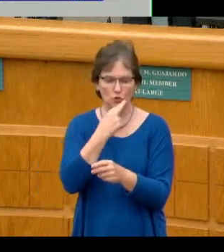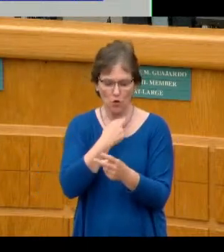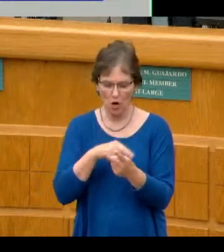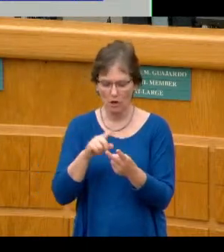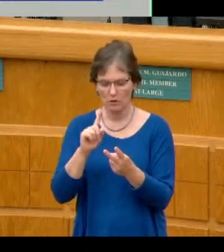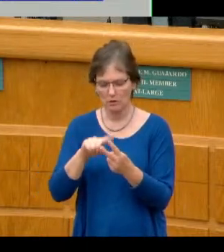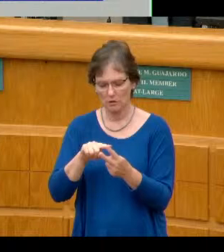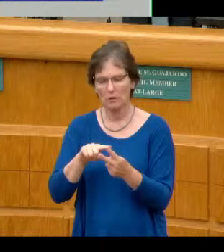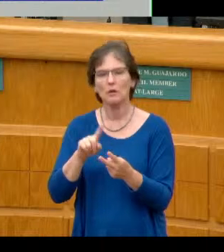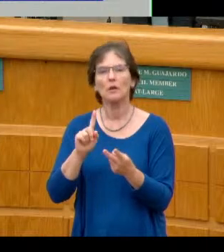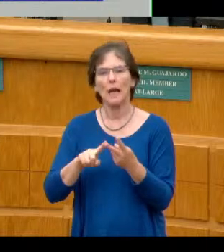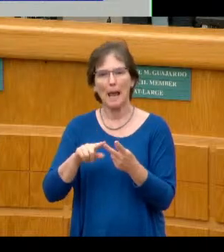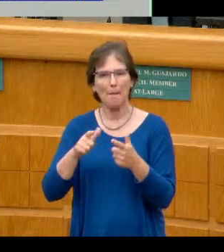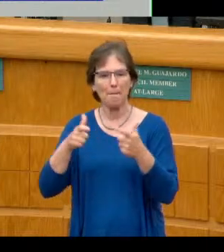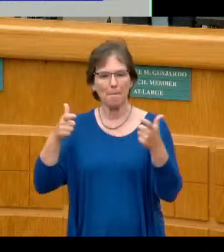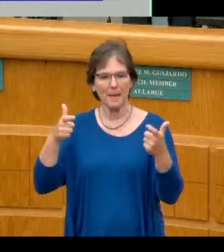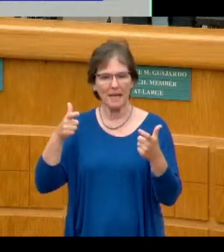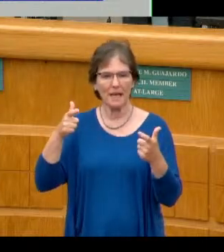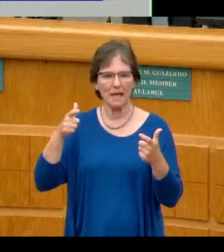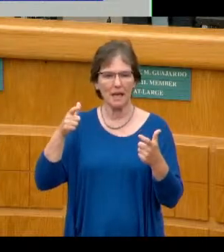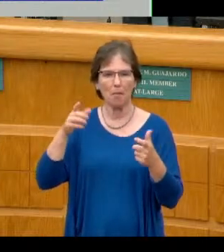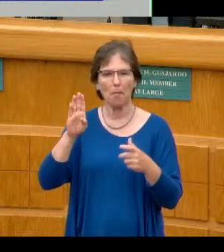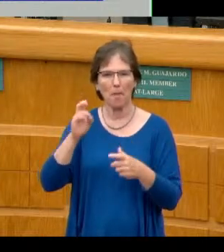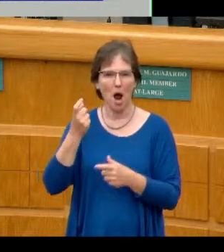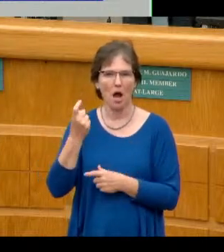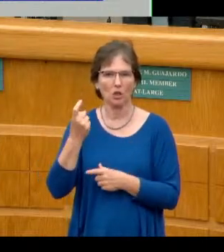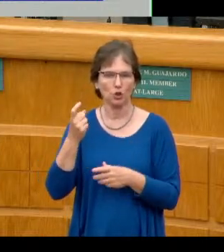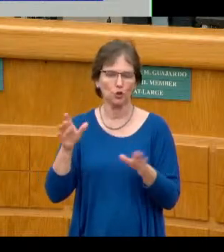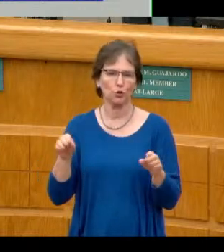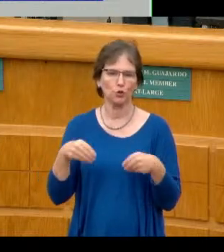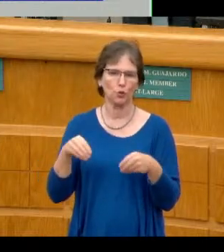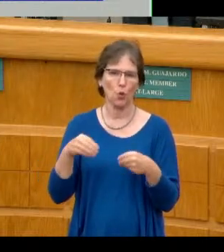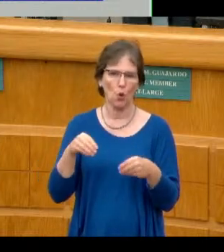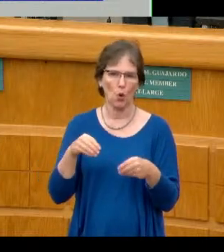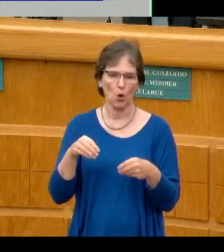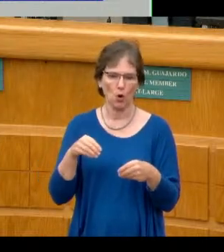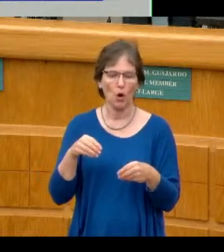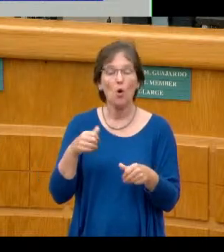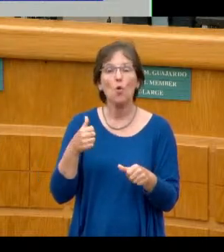public health department analyzed where people were getting sick, and